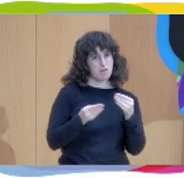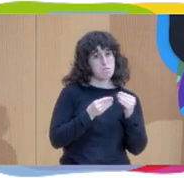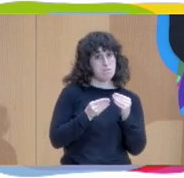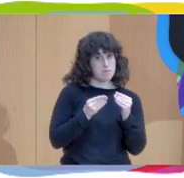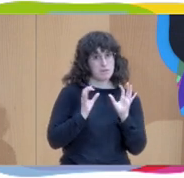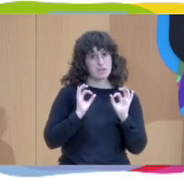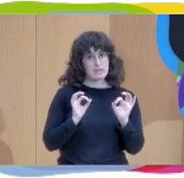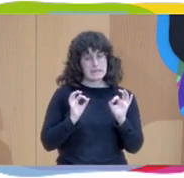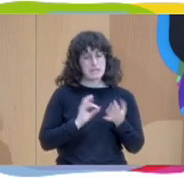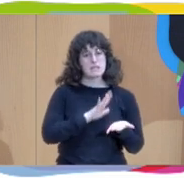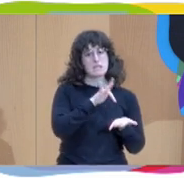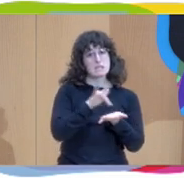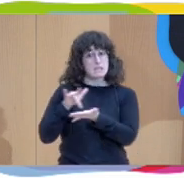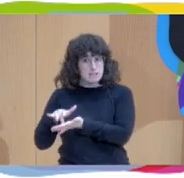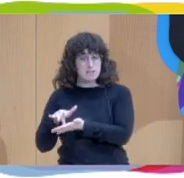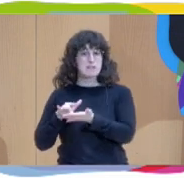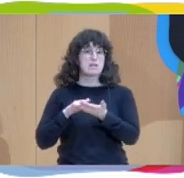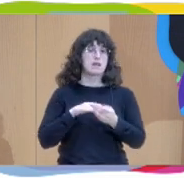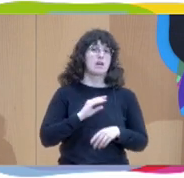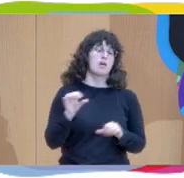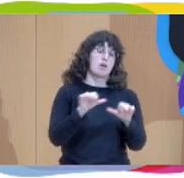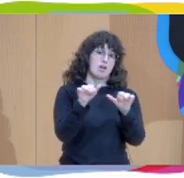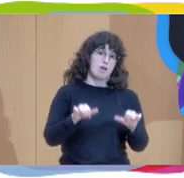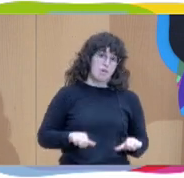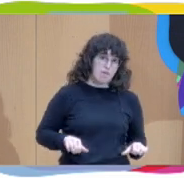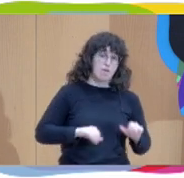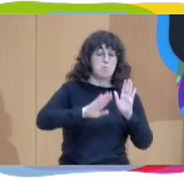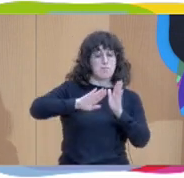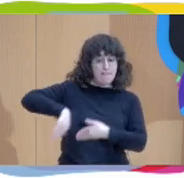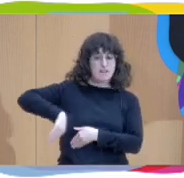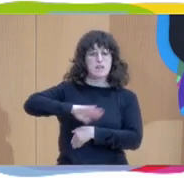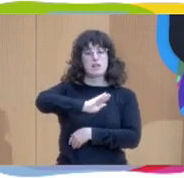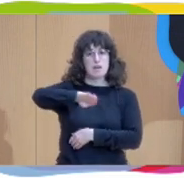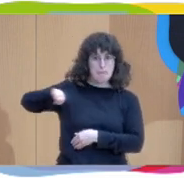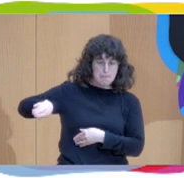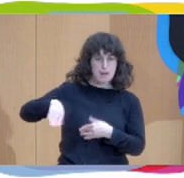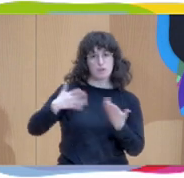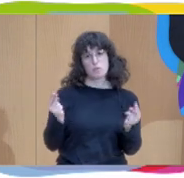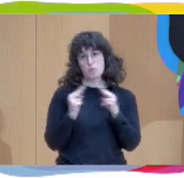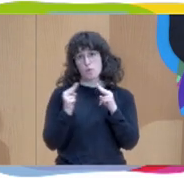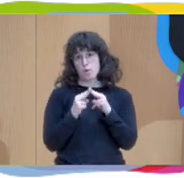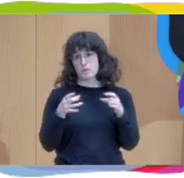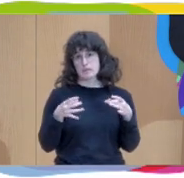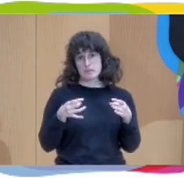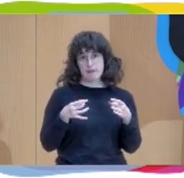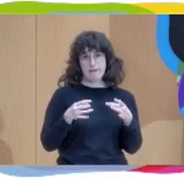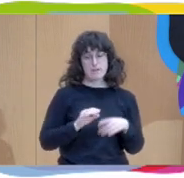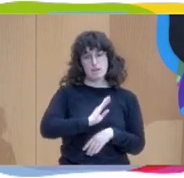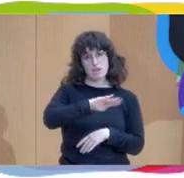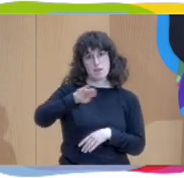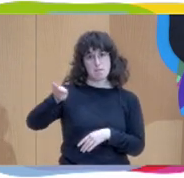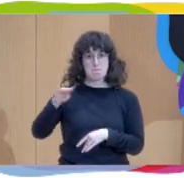after each group's, each model, a feedback survey. And then, also,